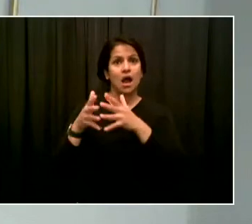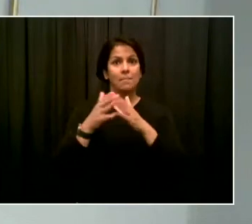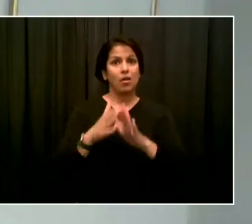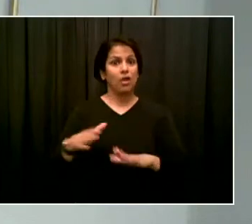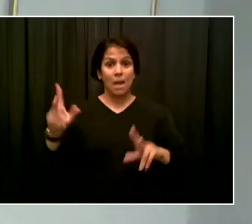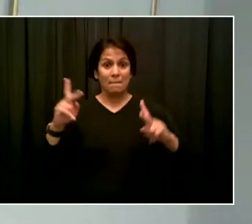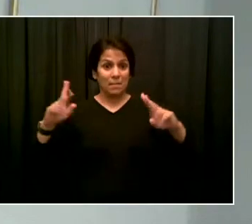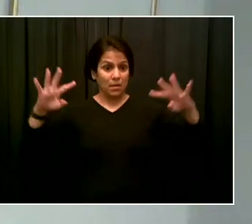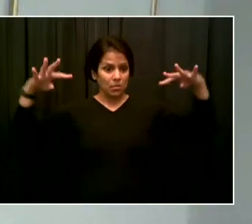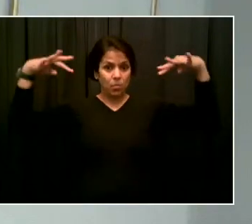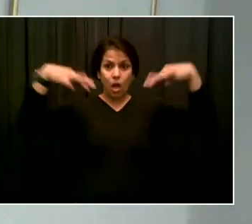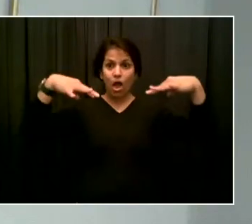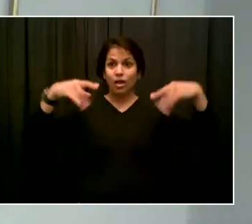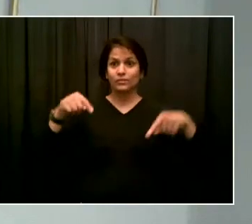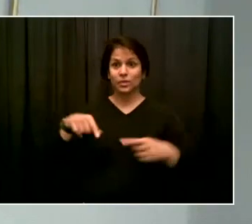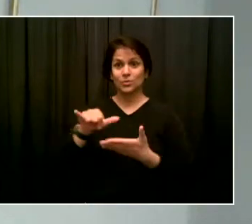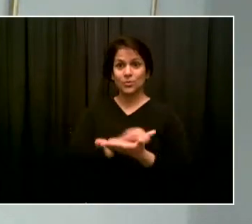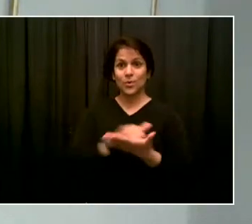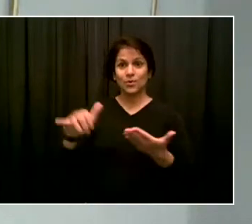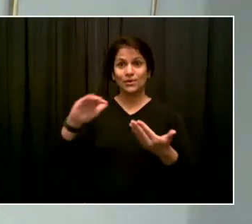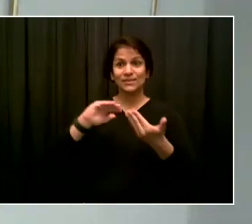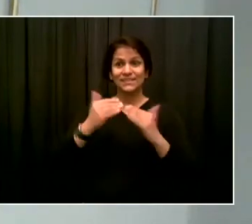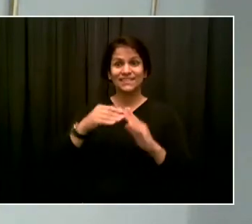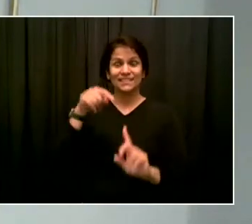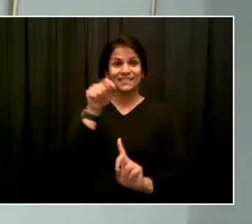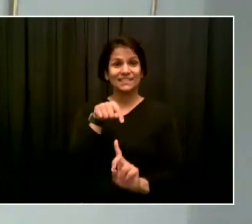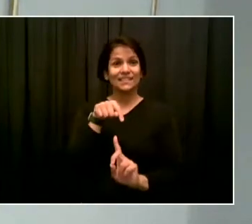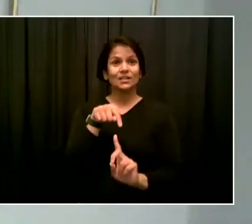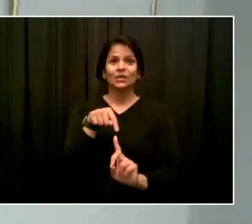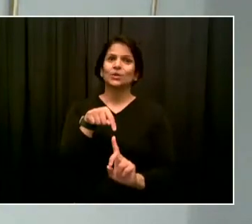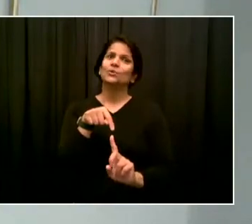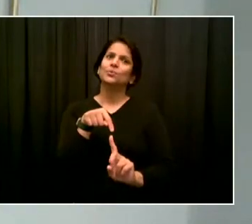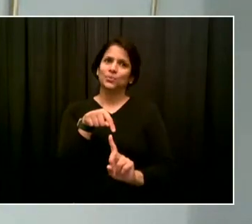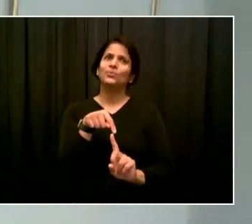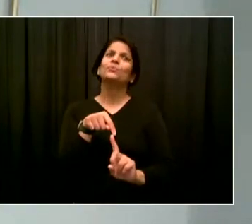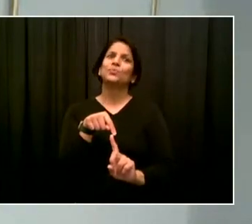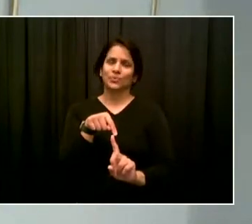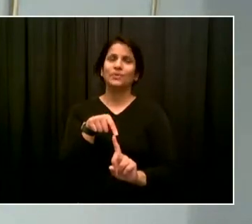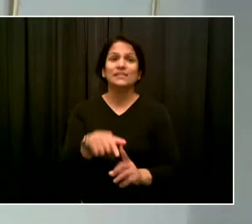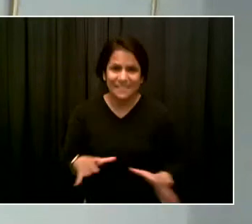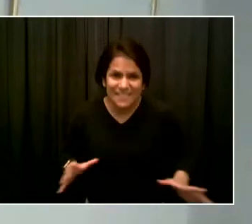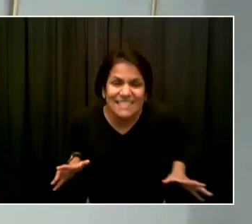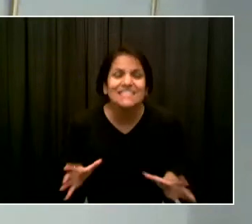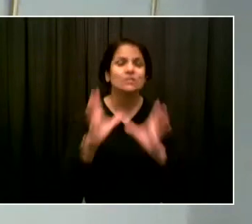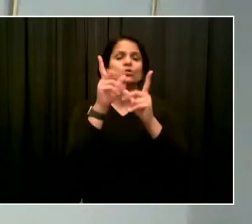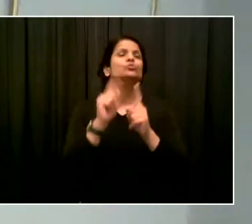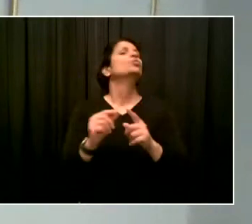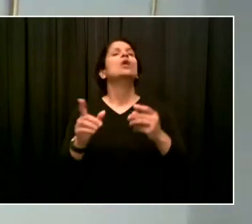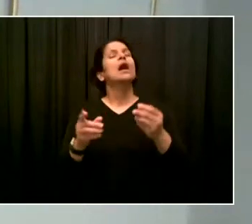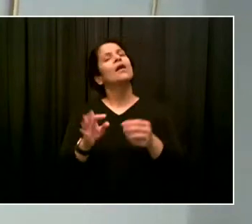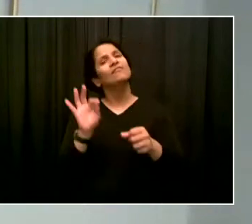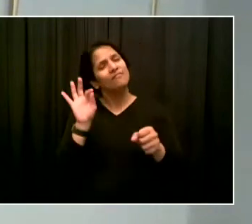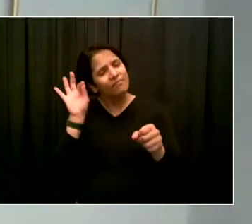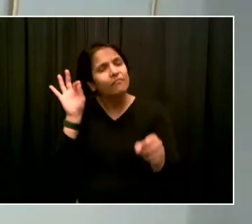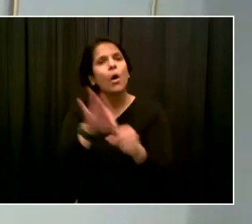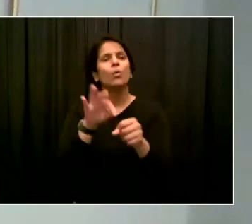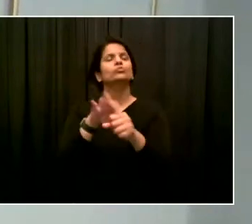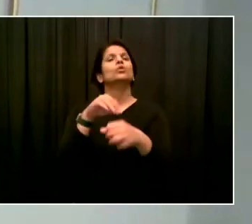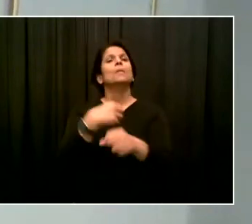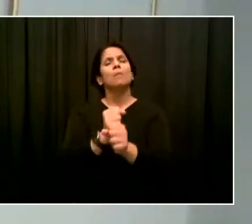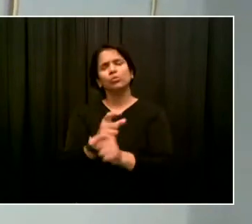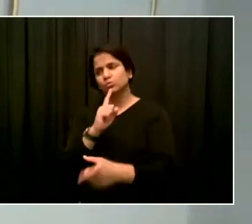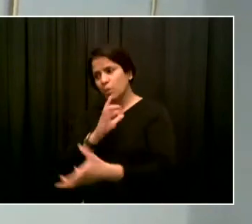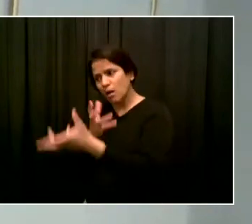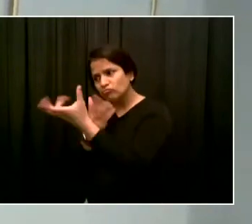equipping our voters to participate in and continue to trust the electoral system in this city.